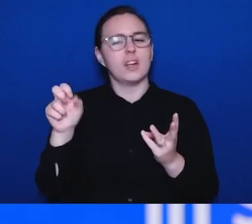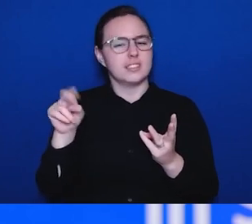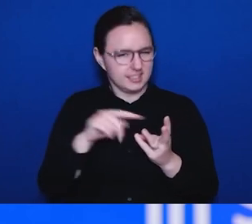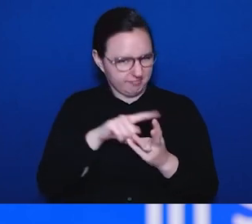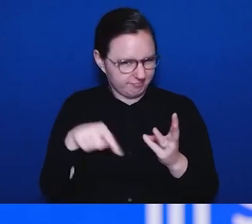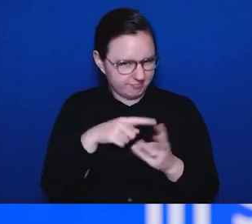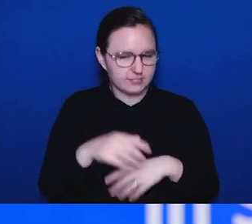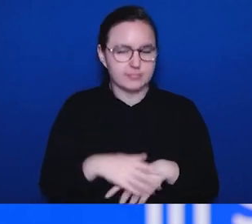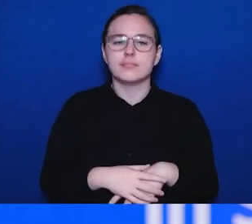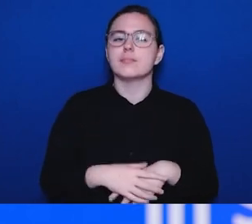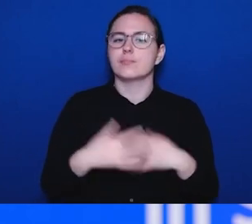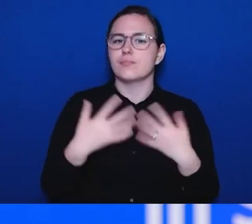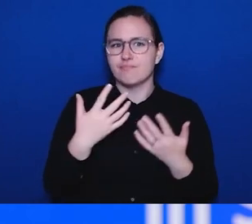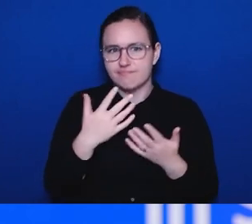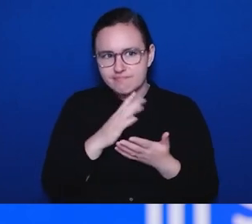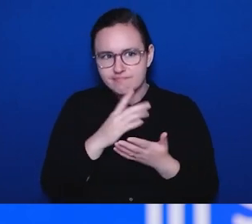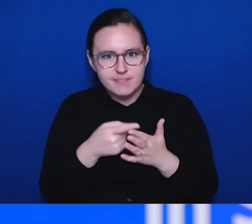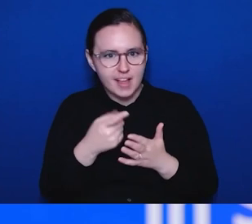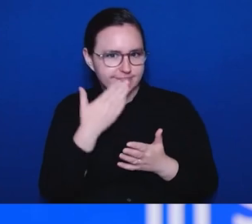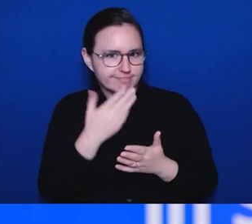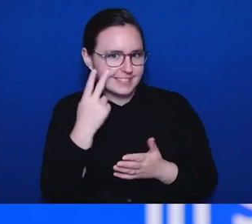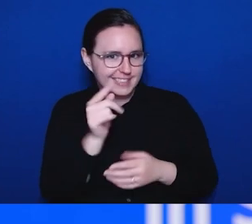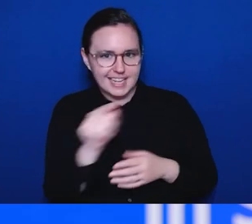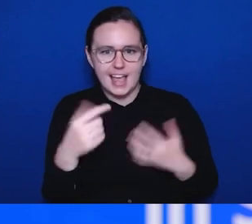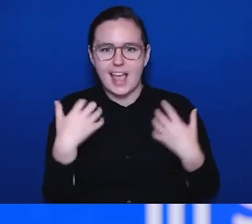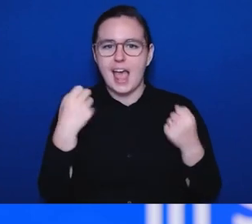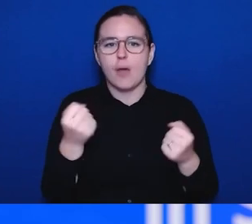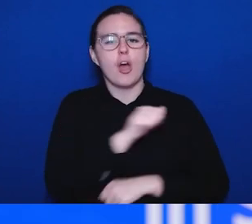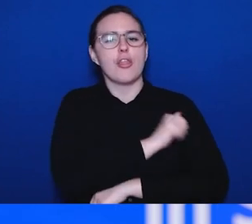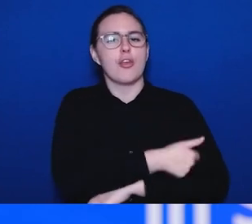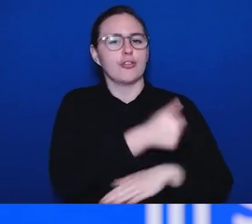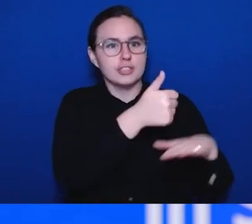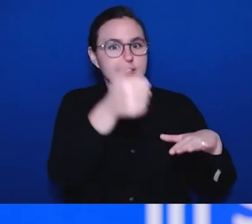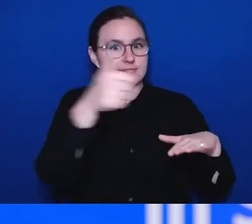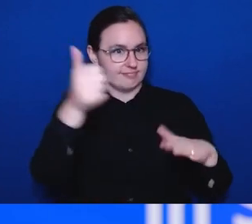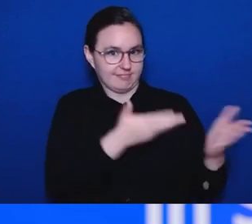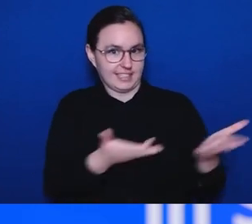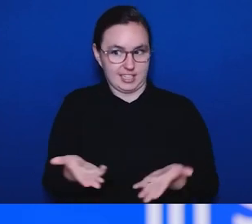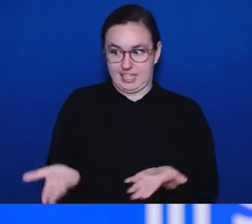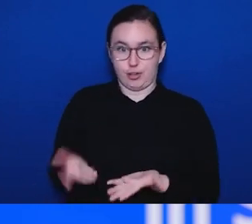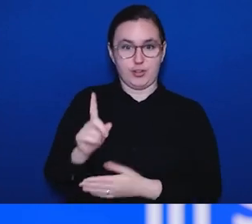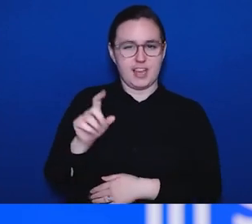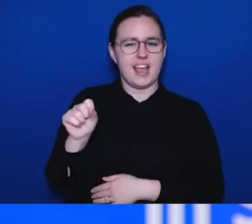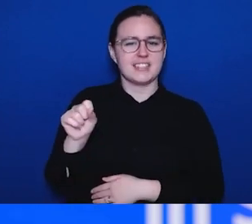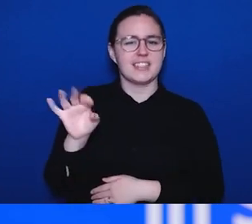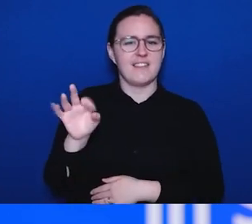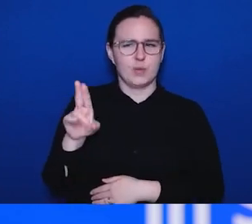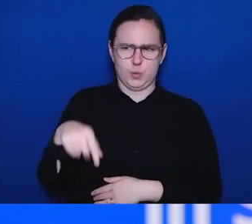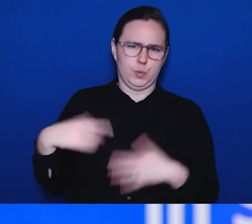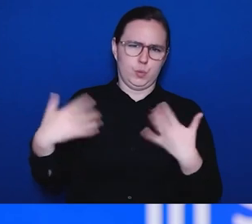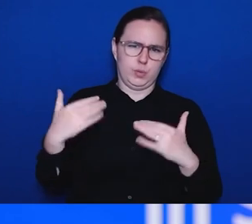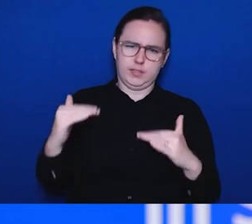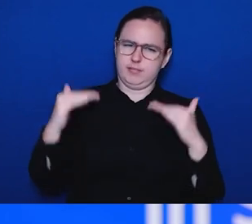Health Authority, Richard Jock is here. It's good to see you, Richard. It's so good to have you here. I'm grateful to be at